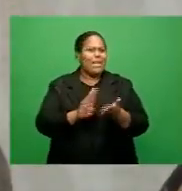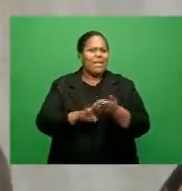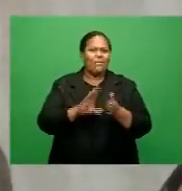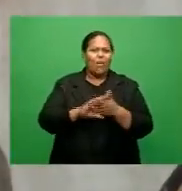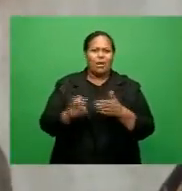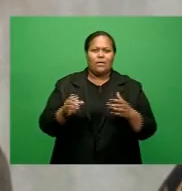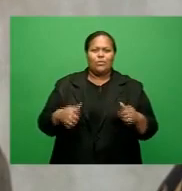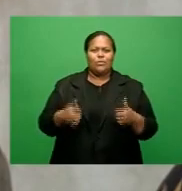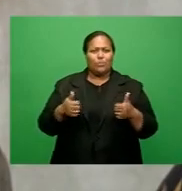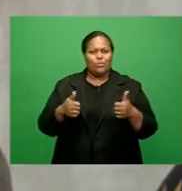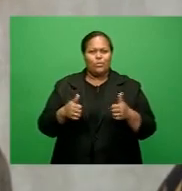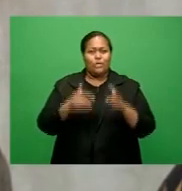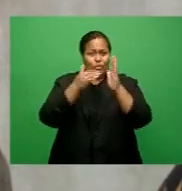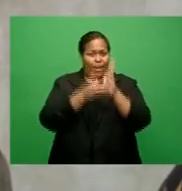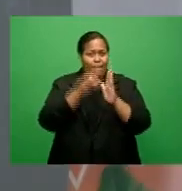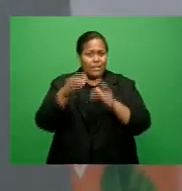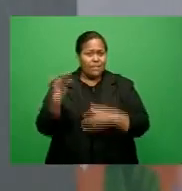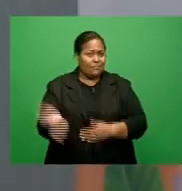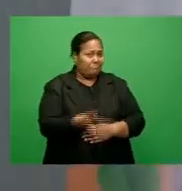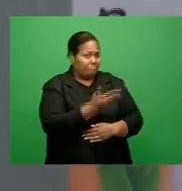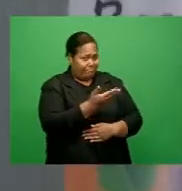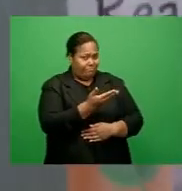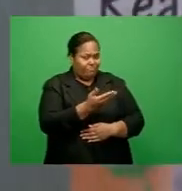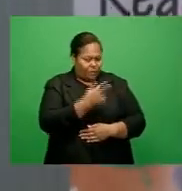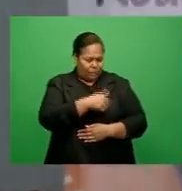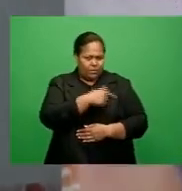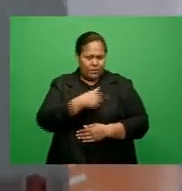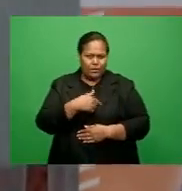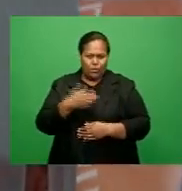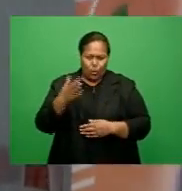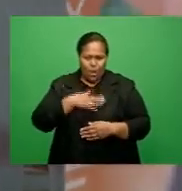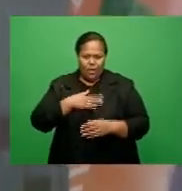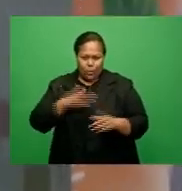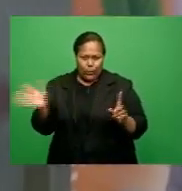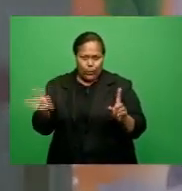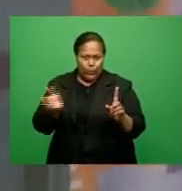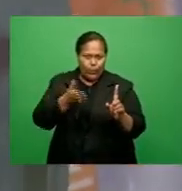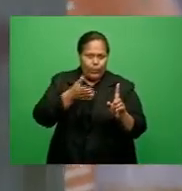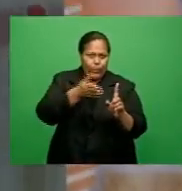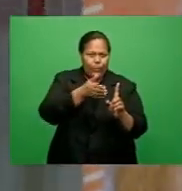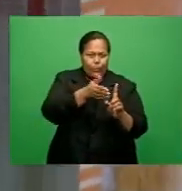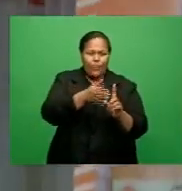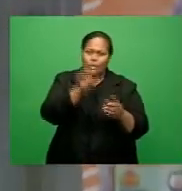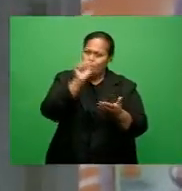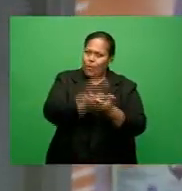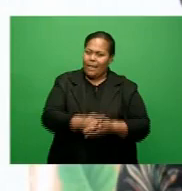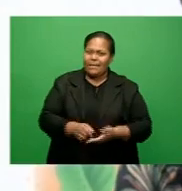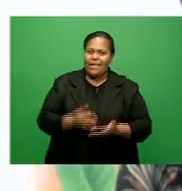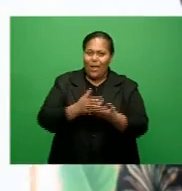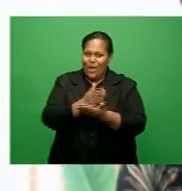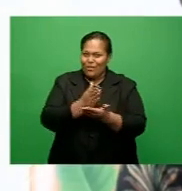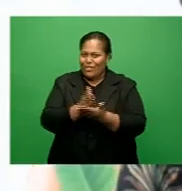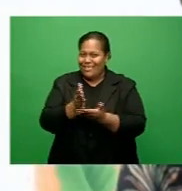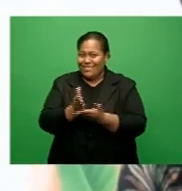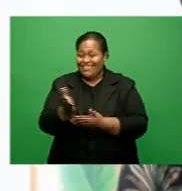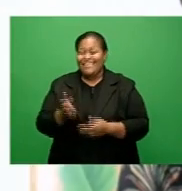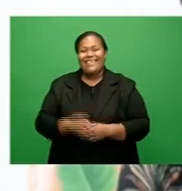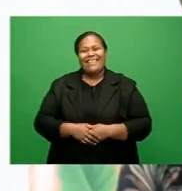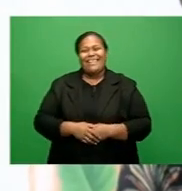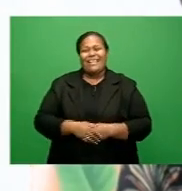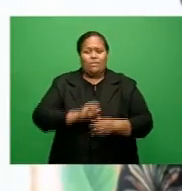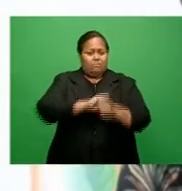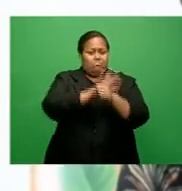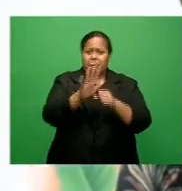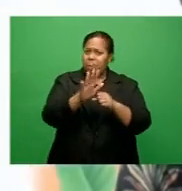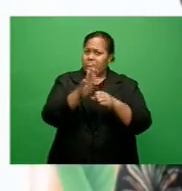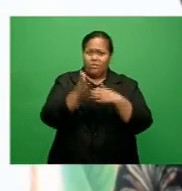Chair Ranil Mudlia says they are committed to steering the company in the right direction. Despite COVID-19 pandemic, We have brought our operations